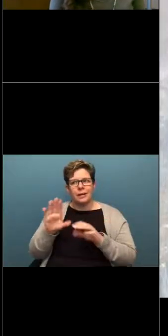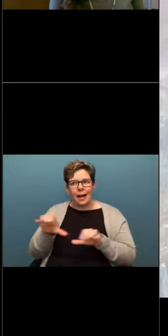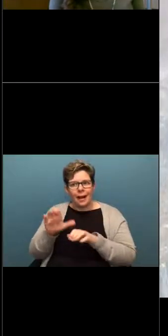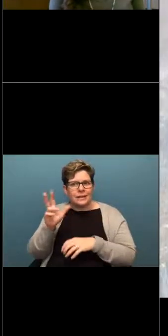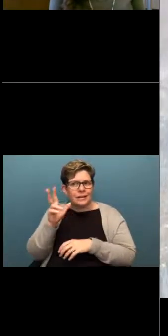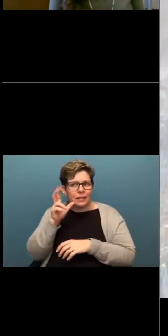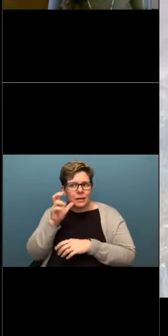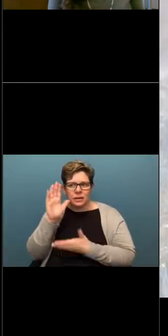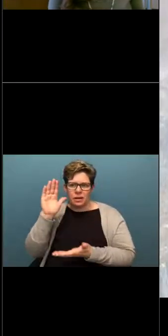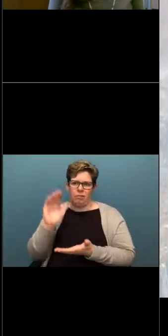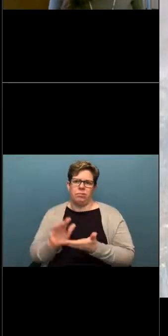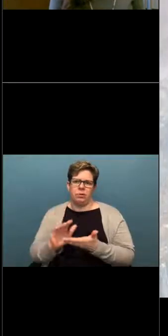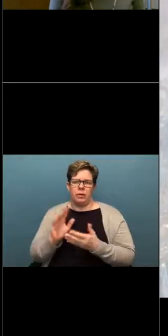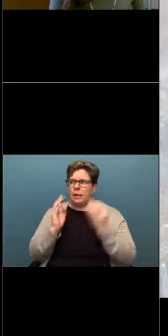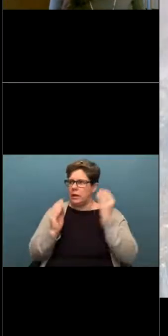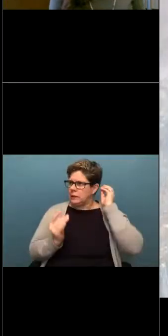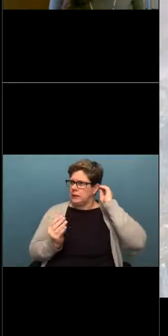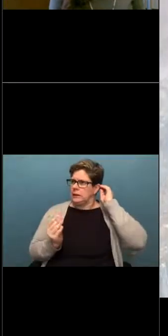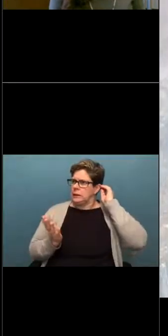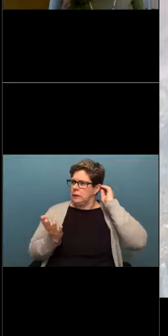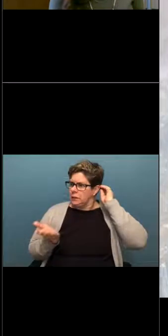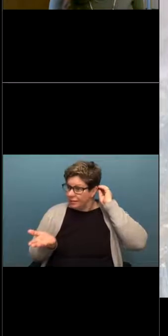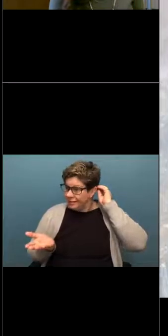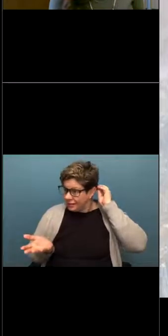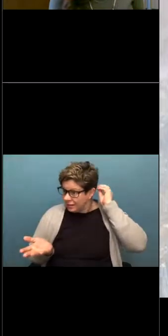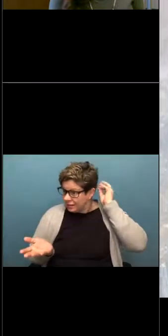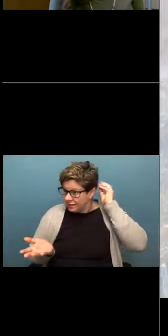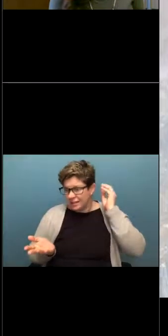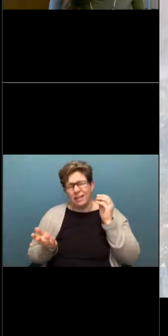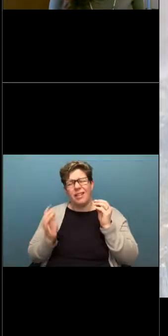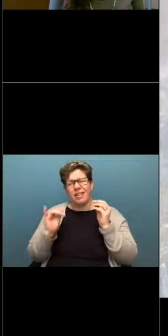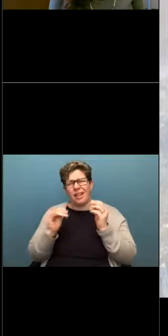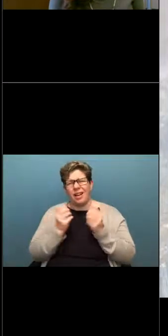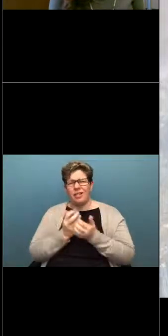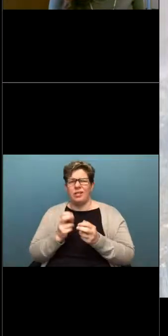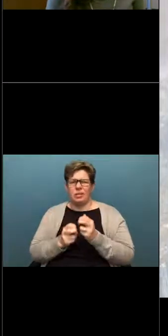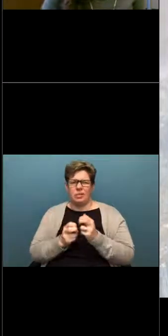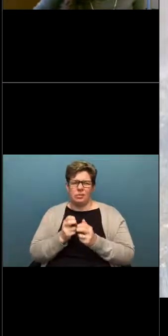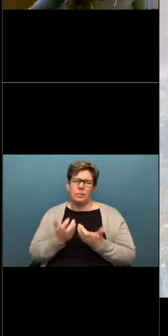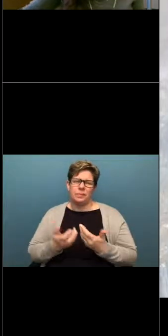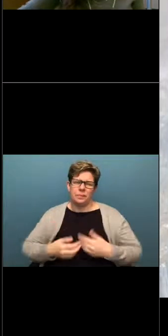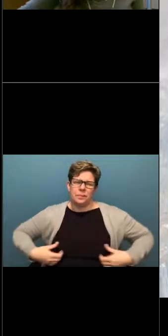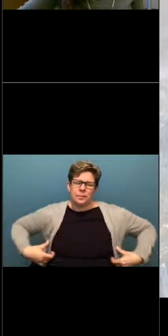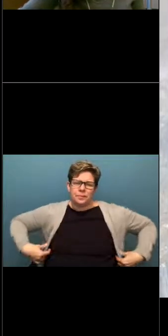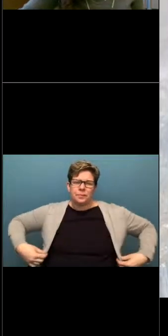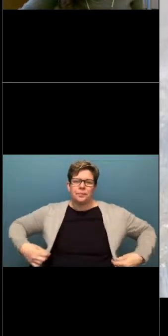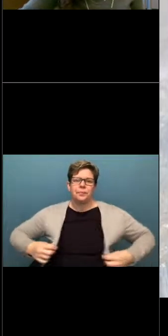listening and just being fully present when you're with your patient when you're in front of them. So